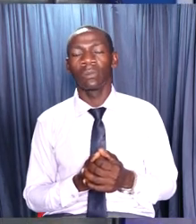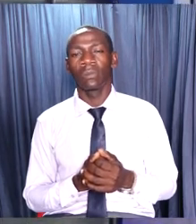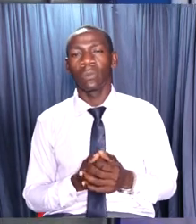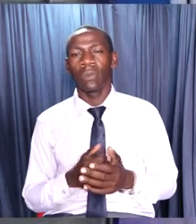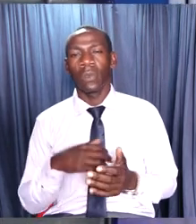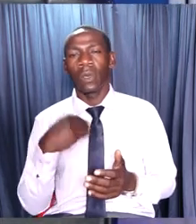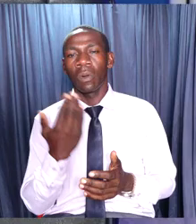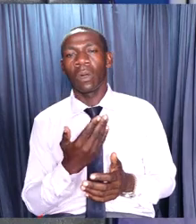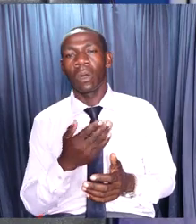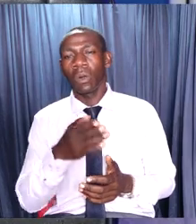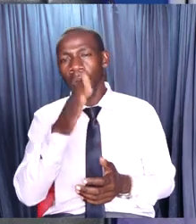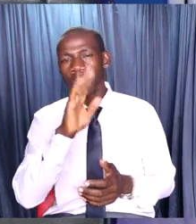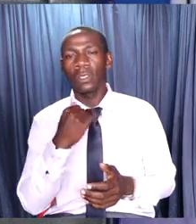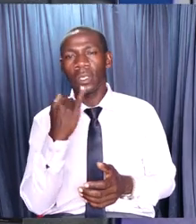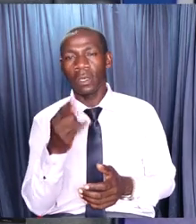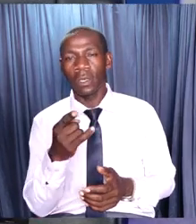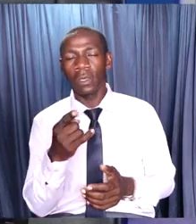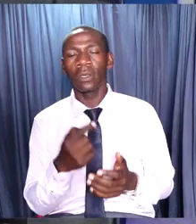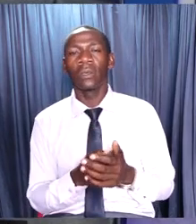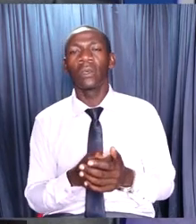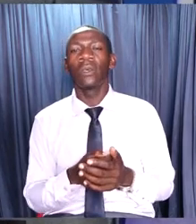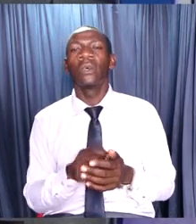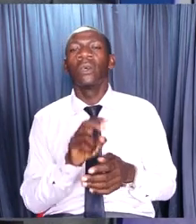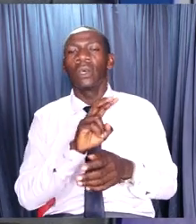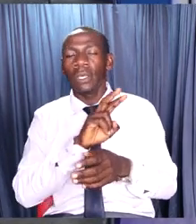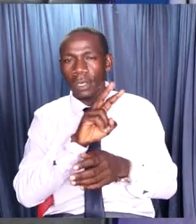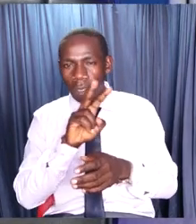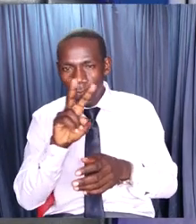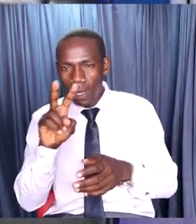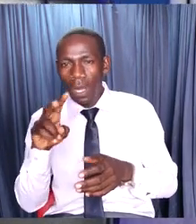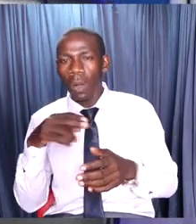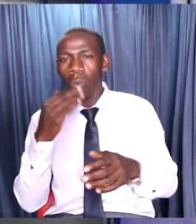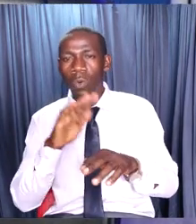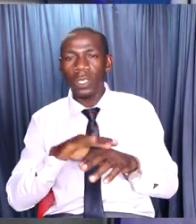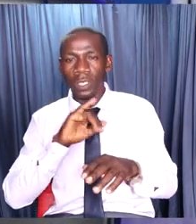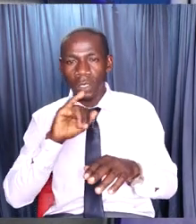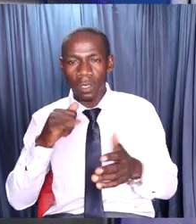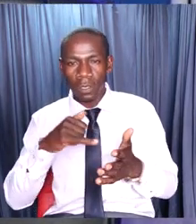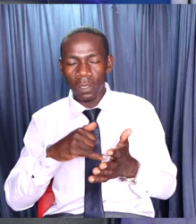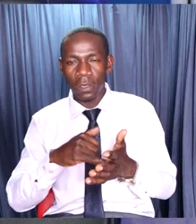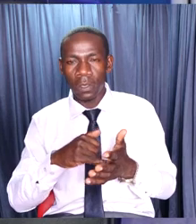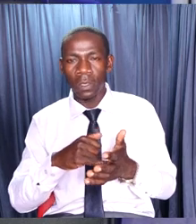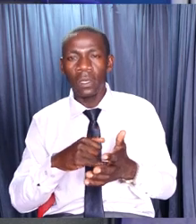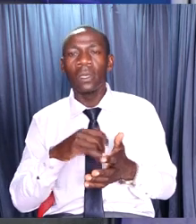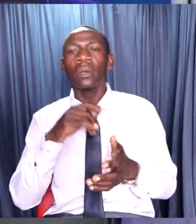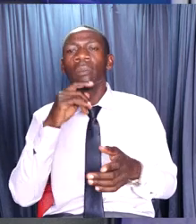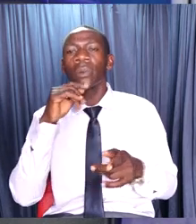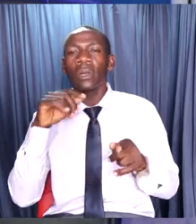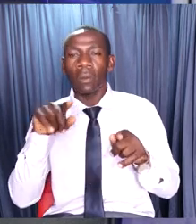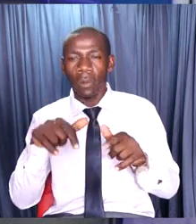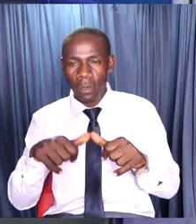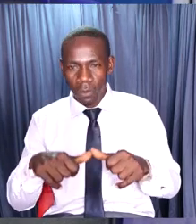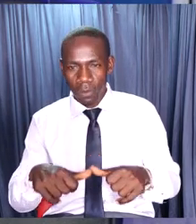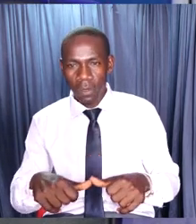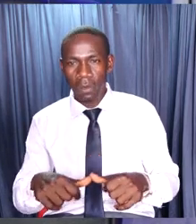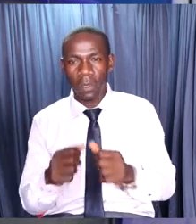forevermore. Mungu wetu anasema. Our God is saying, tazama jinsi ilivyo vyema. Behold how good it is. Ndugu wakae pamoja pamoja.